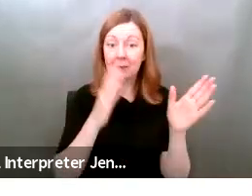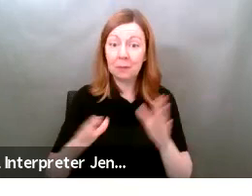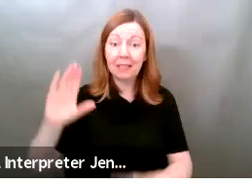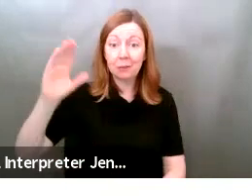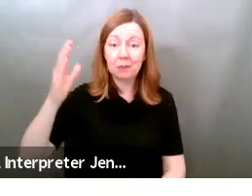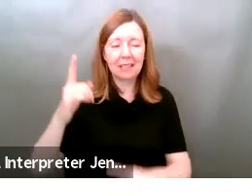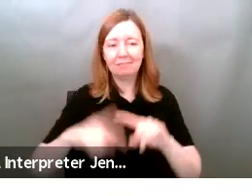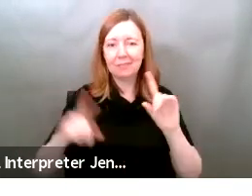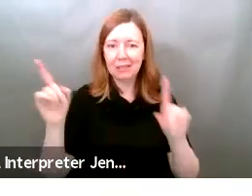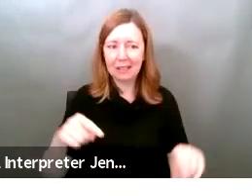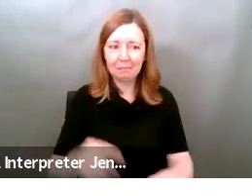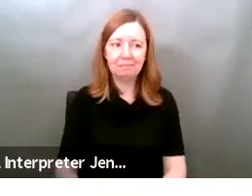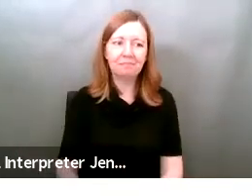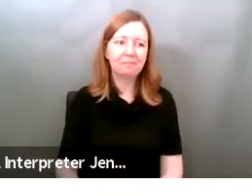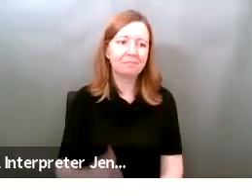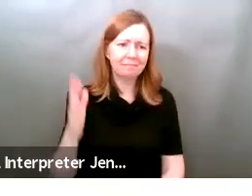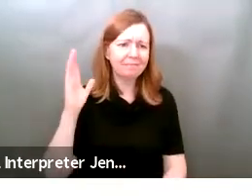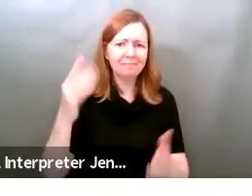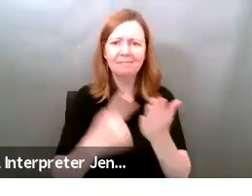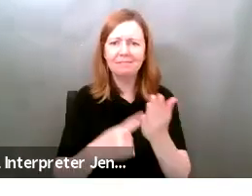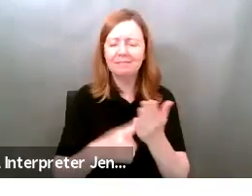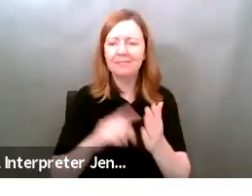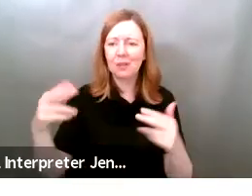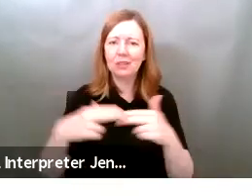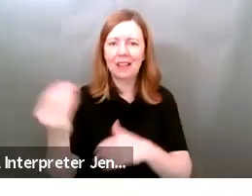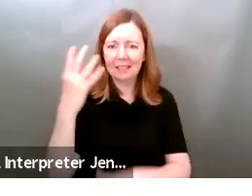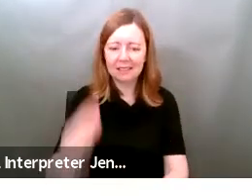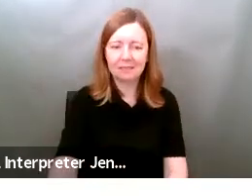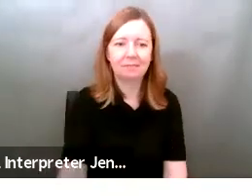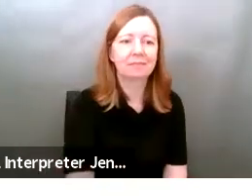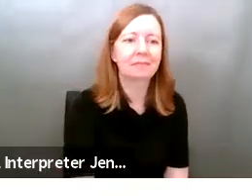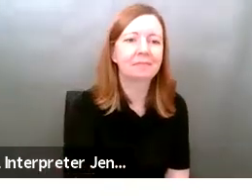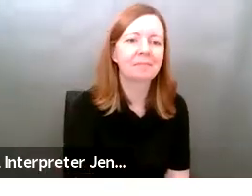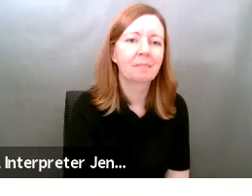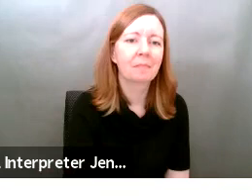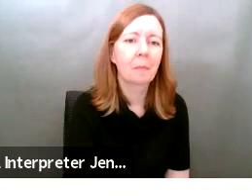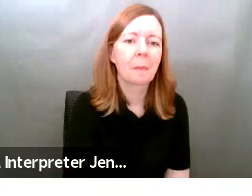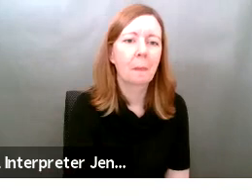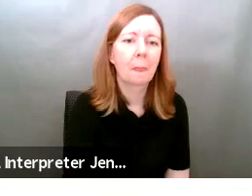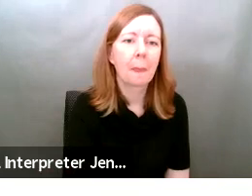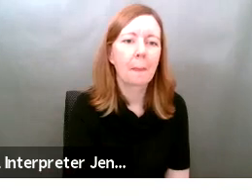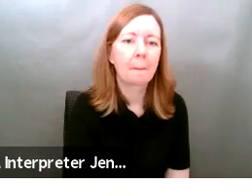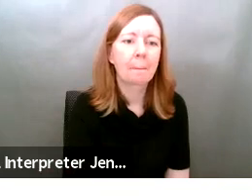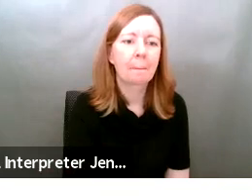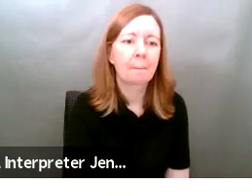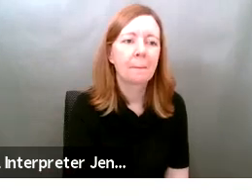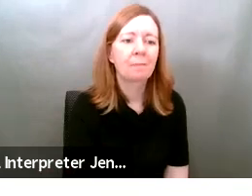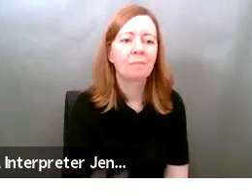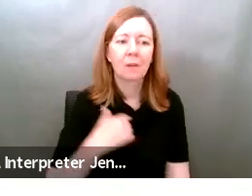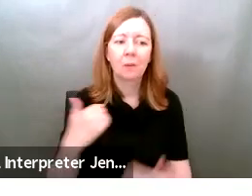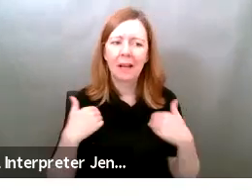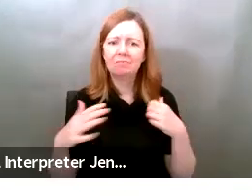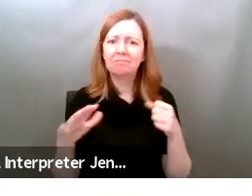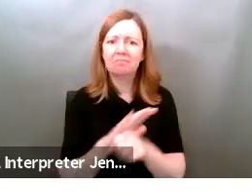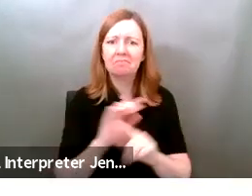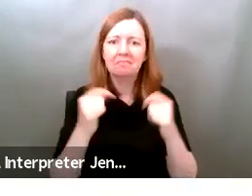unable to make it tonight, so I'm just going to go through her slides on her behalf. So we have a pretty robust team in